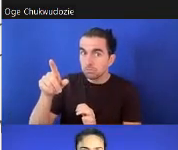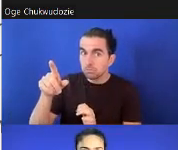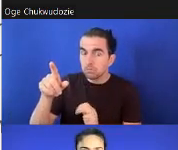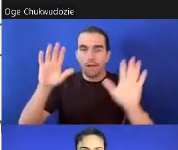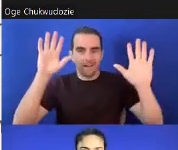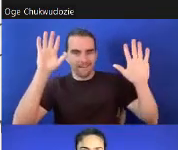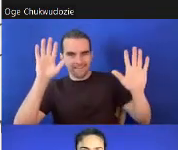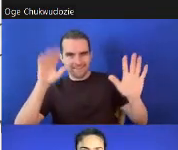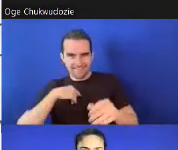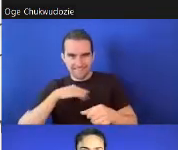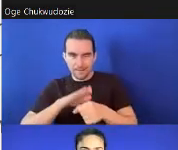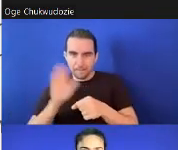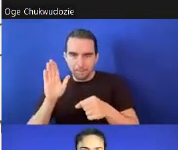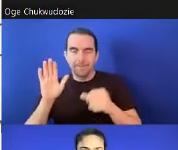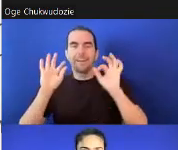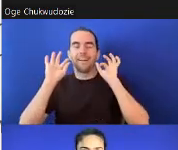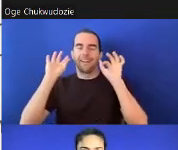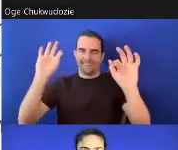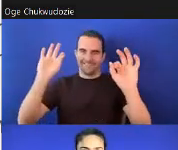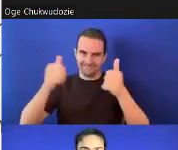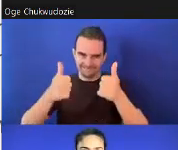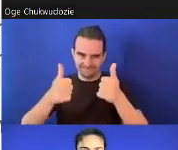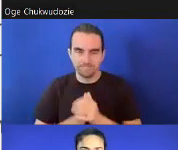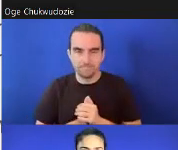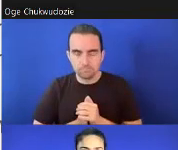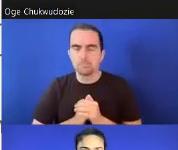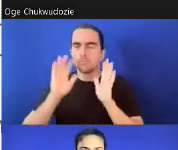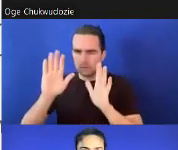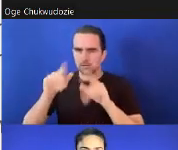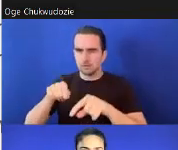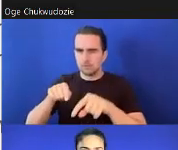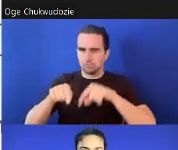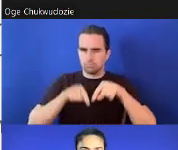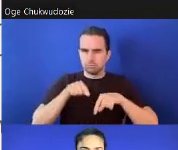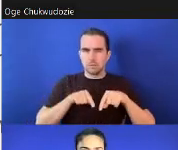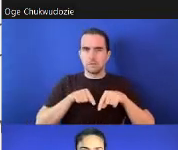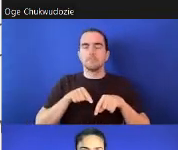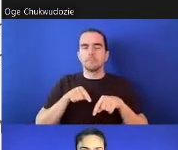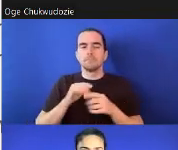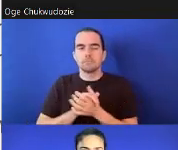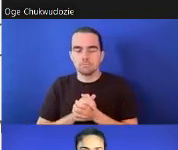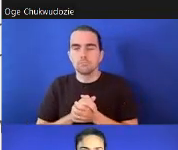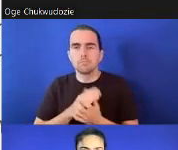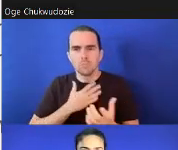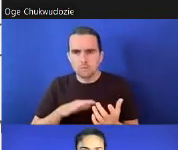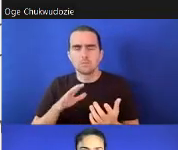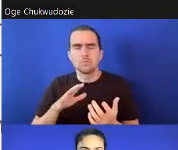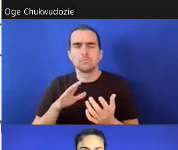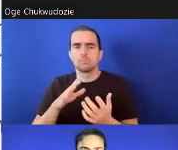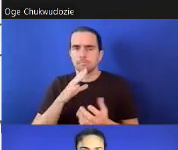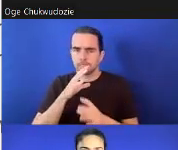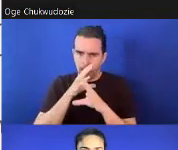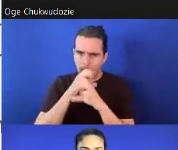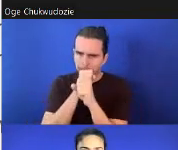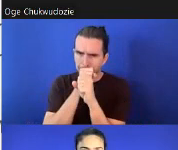saying, confidentiality in ensuring that the person who reported doesn't go about discussing the issue or the concern that